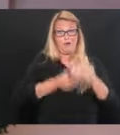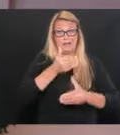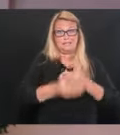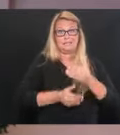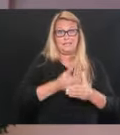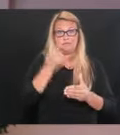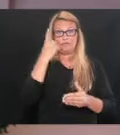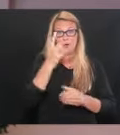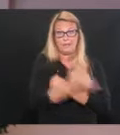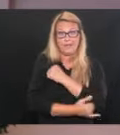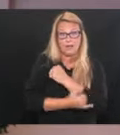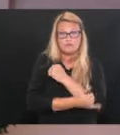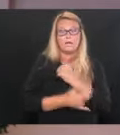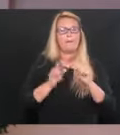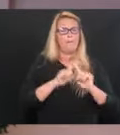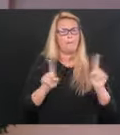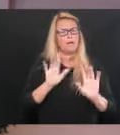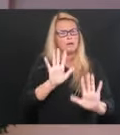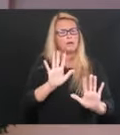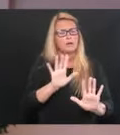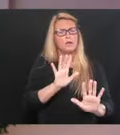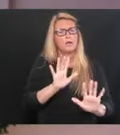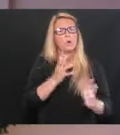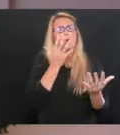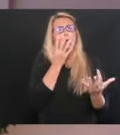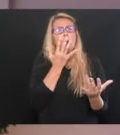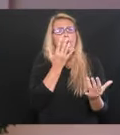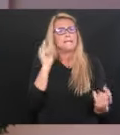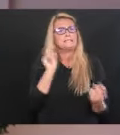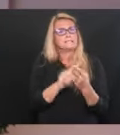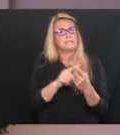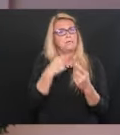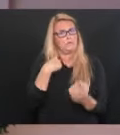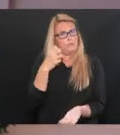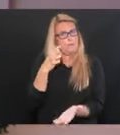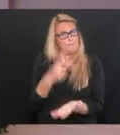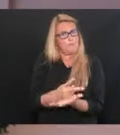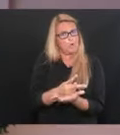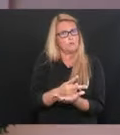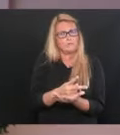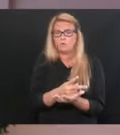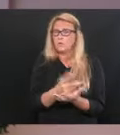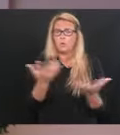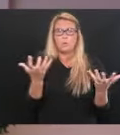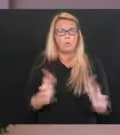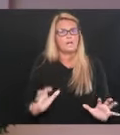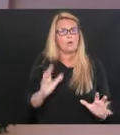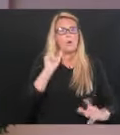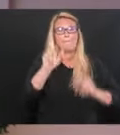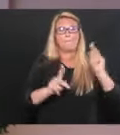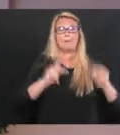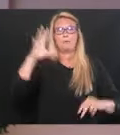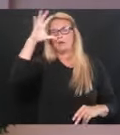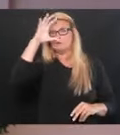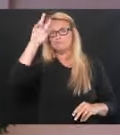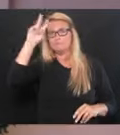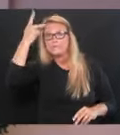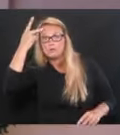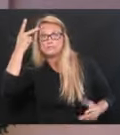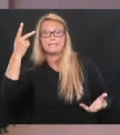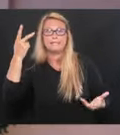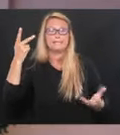But please, until you hear further direction, we don't want people to mishear what we said and show